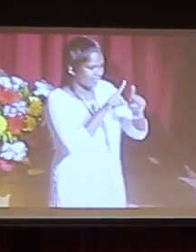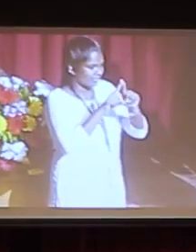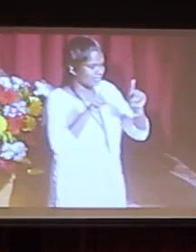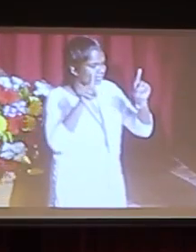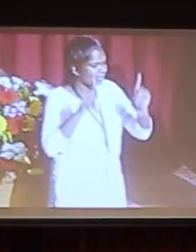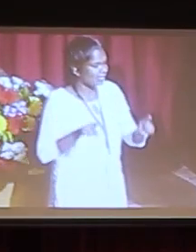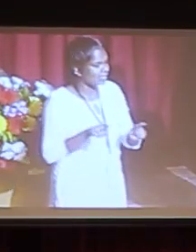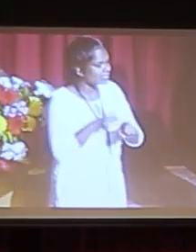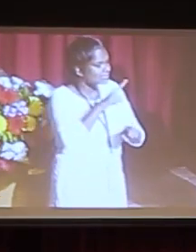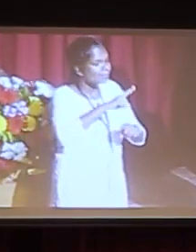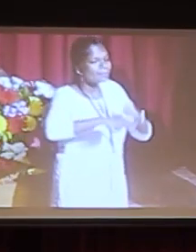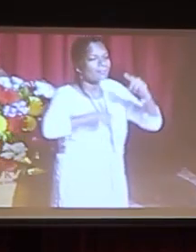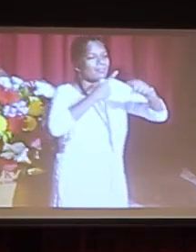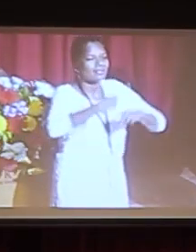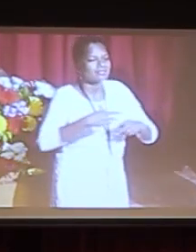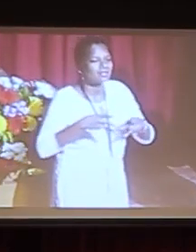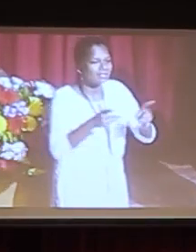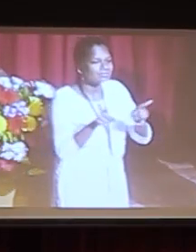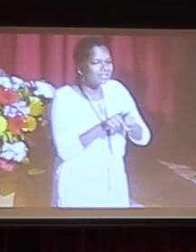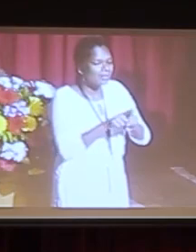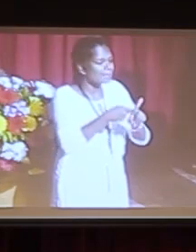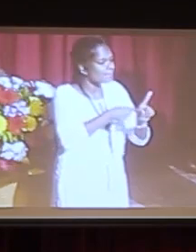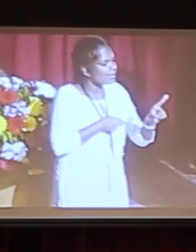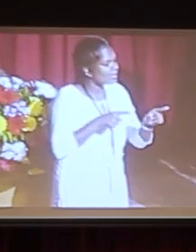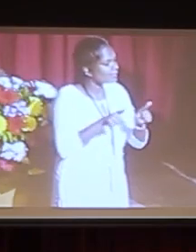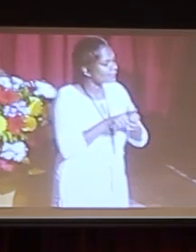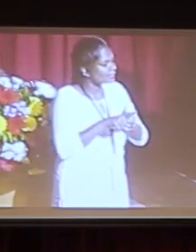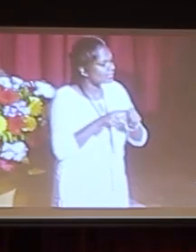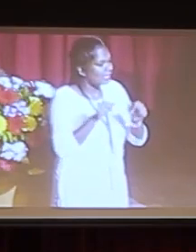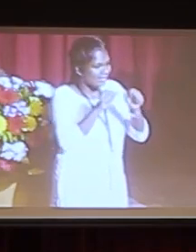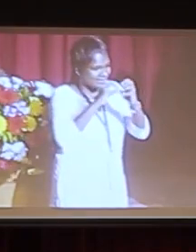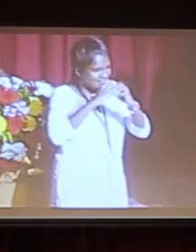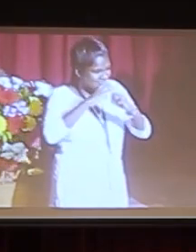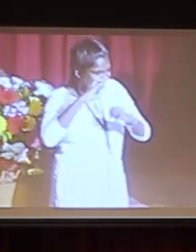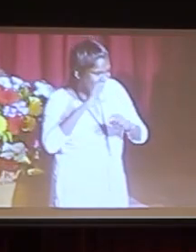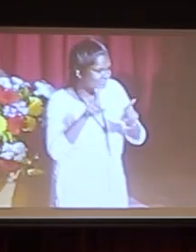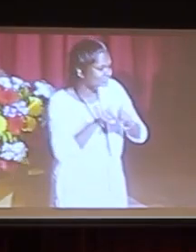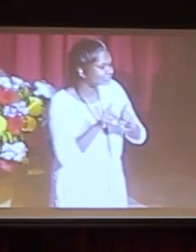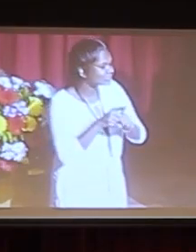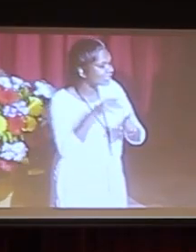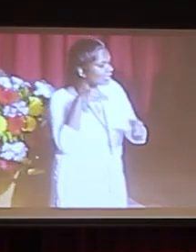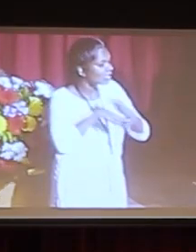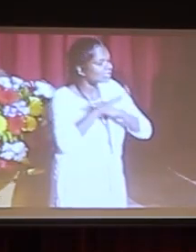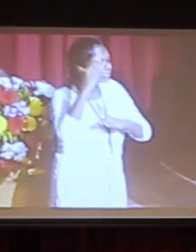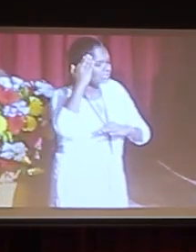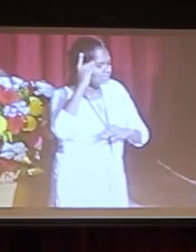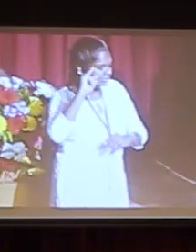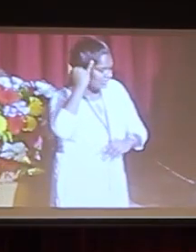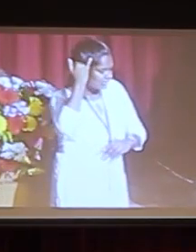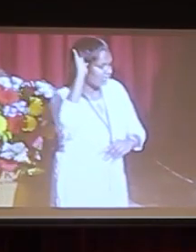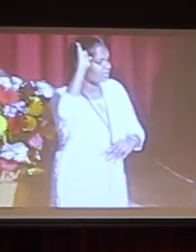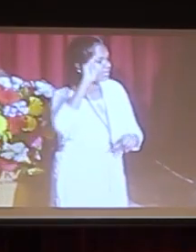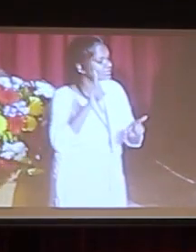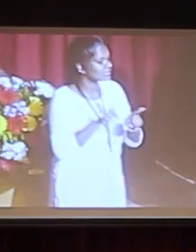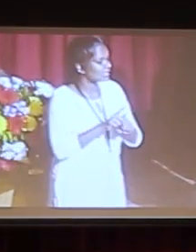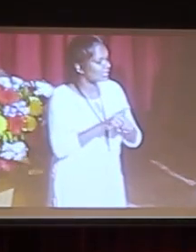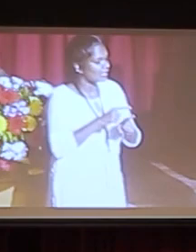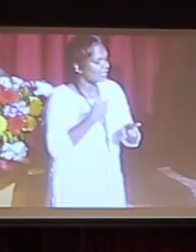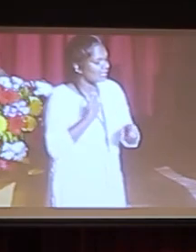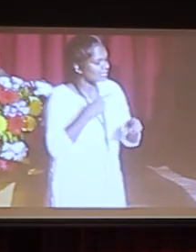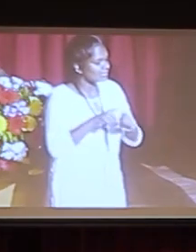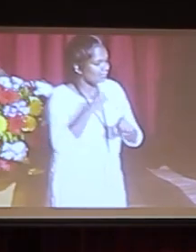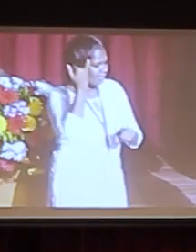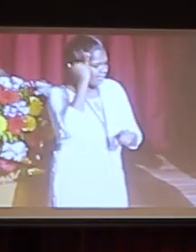The next way is by putting the alphabets in his mind, creating a frame in